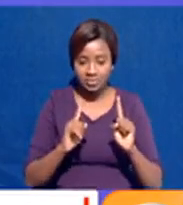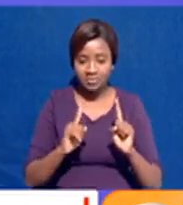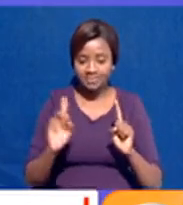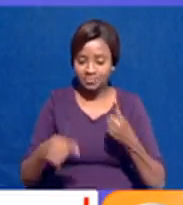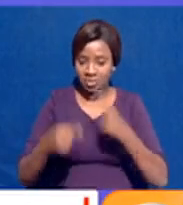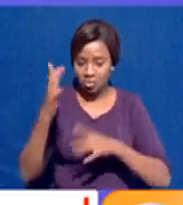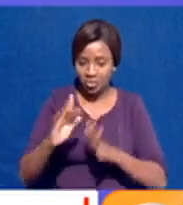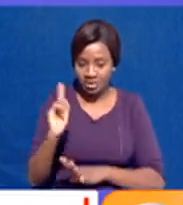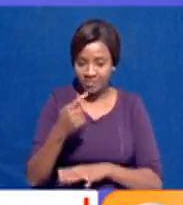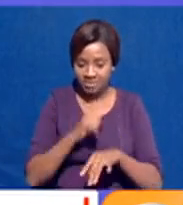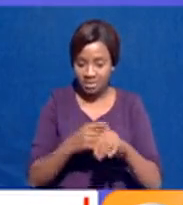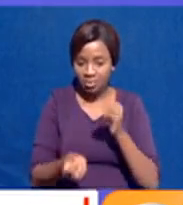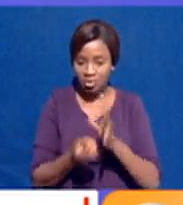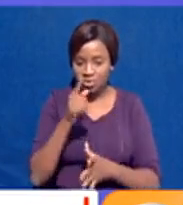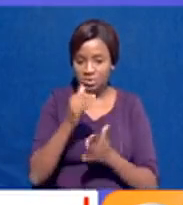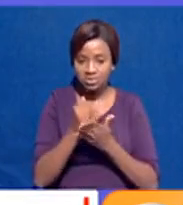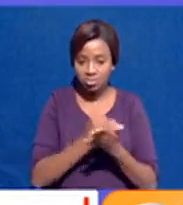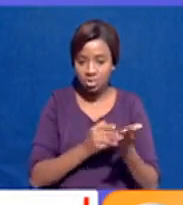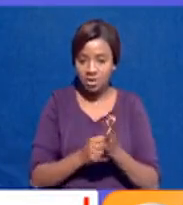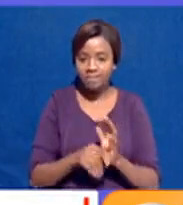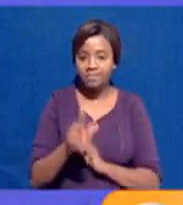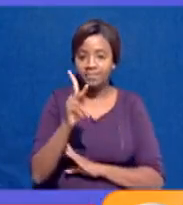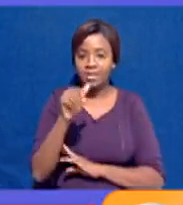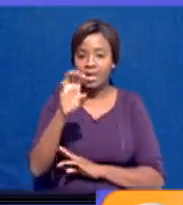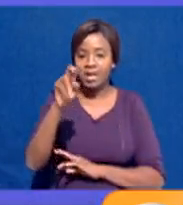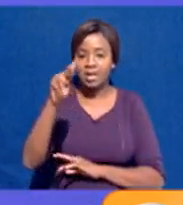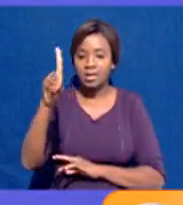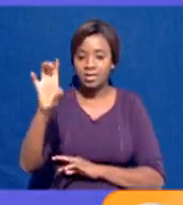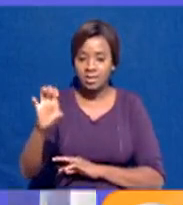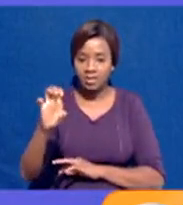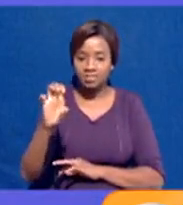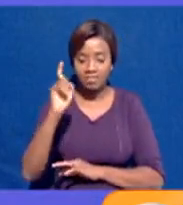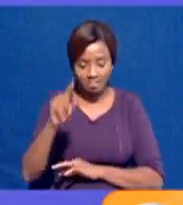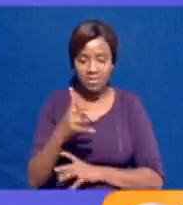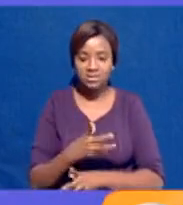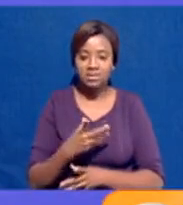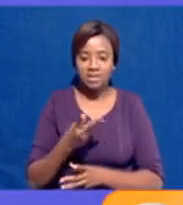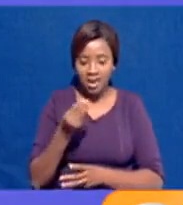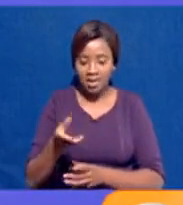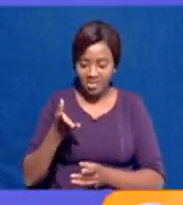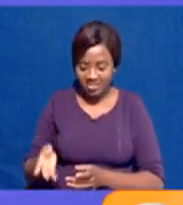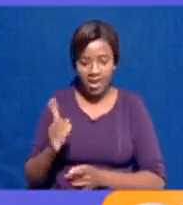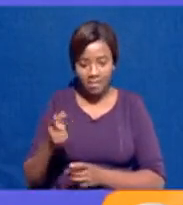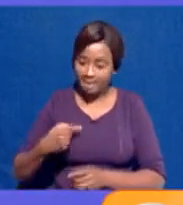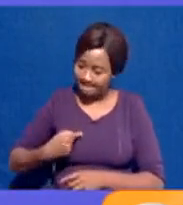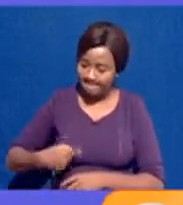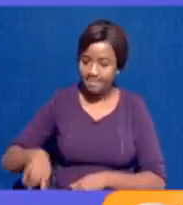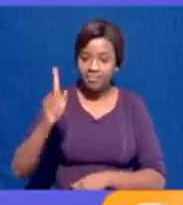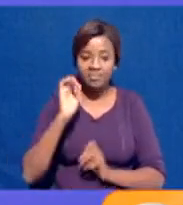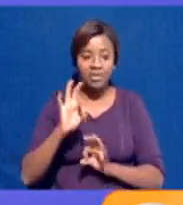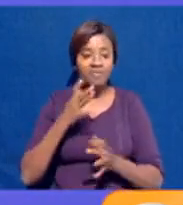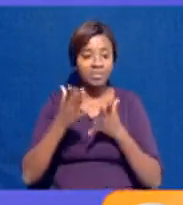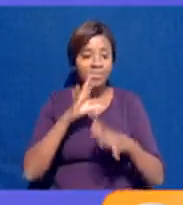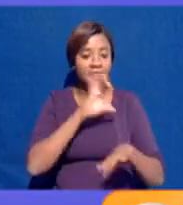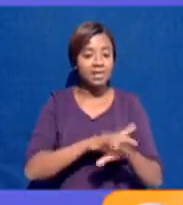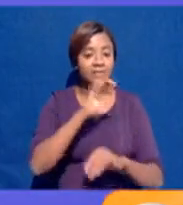Jackpot. When we launched Kaende Jackpot last week, we said it has to go. That's why it's called Kaende Jackpot. Even if we don't get someone with 13 out